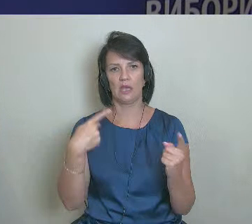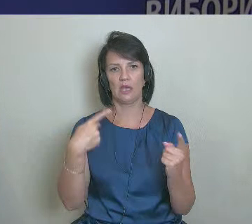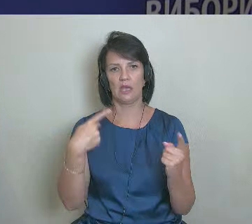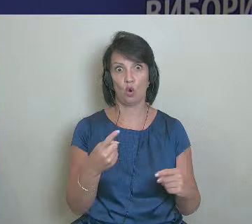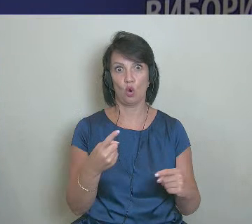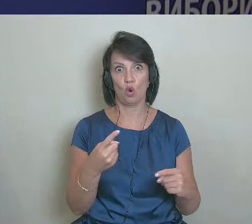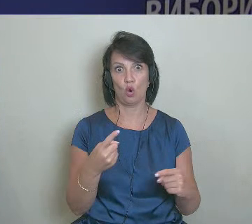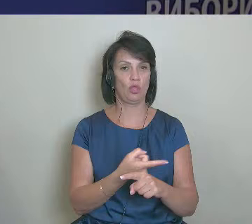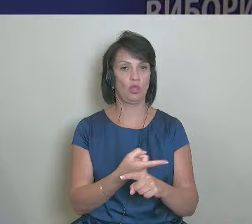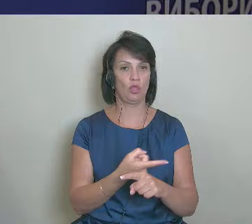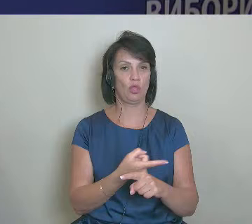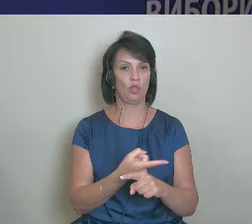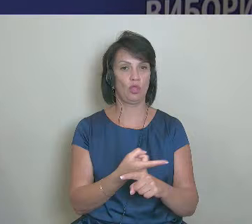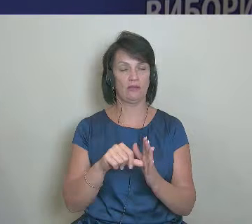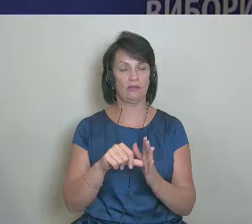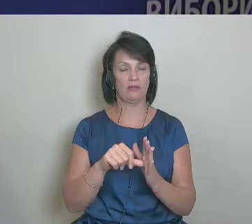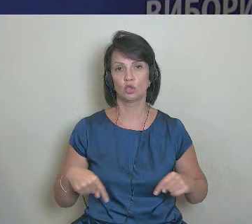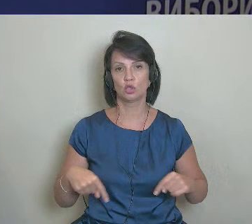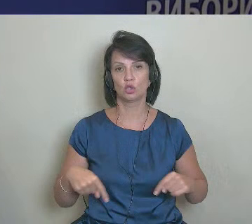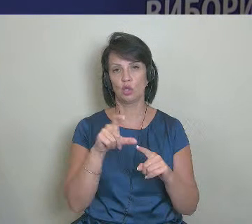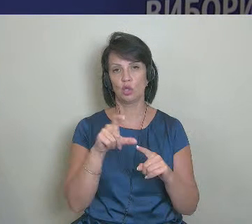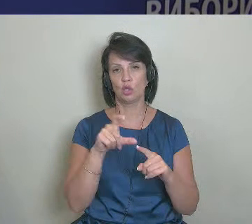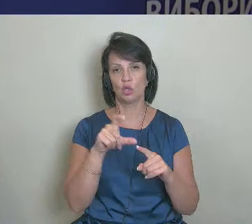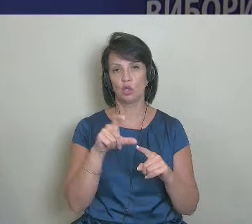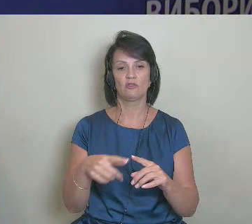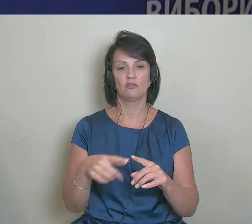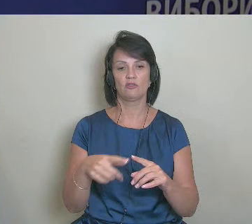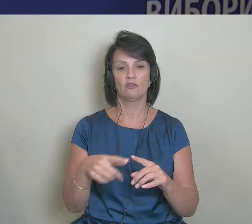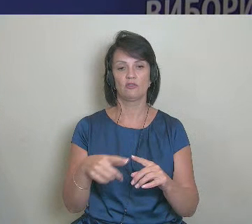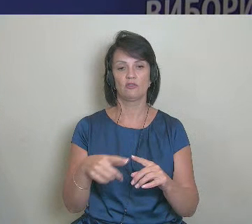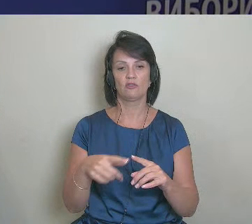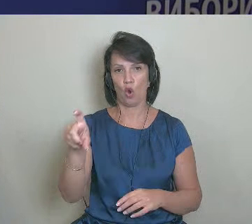one, administrative center is different. Why would we call